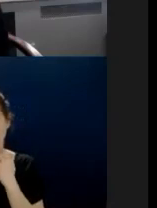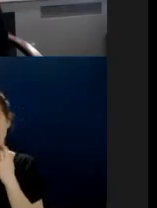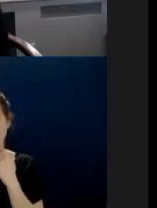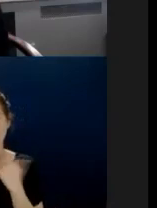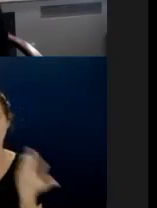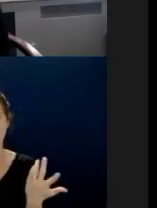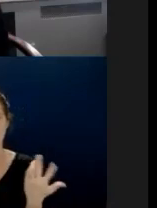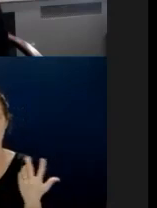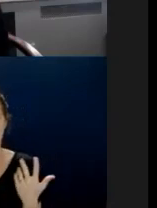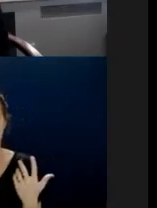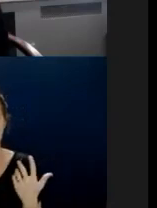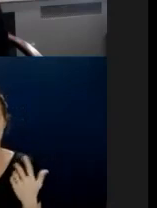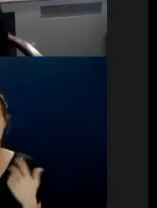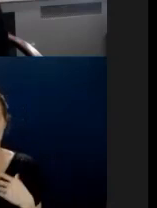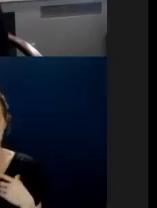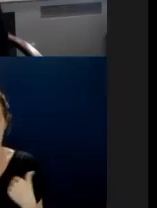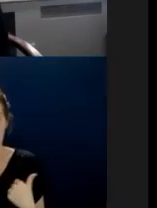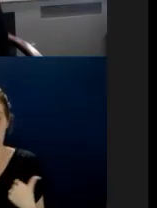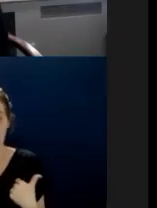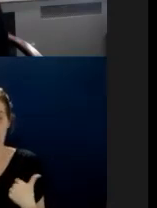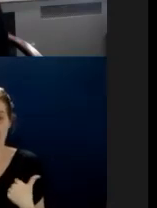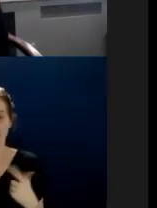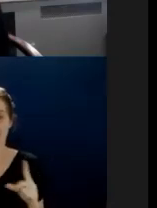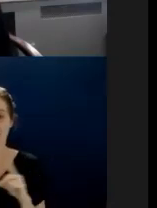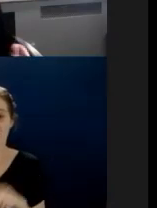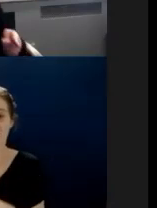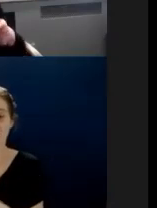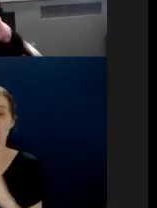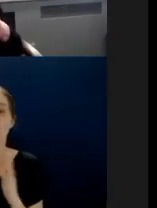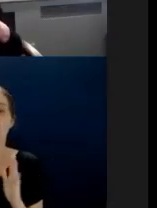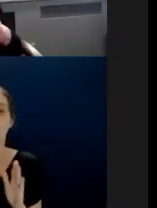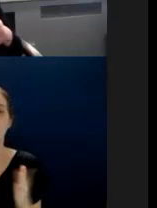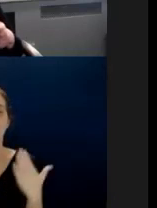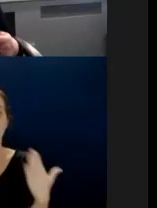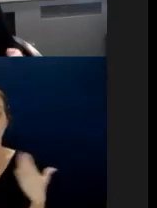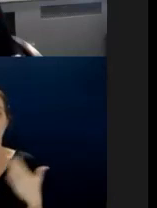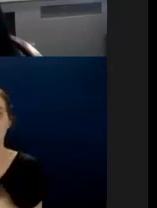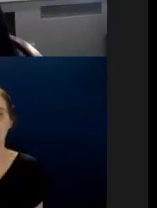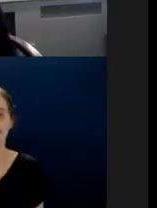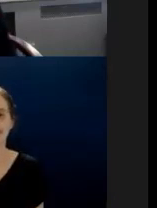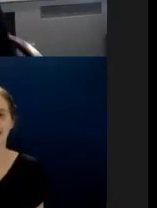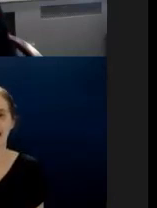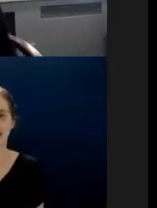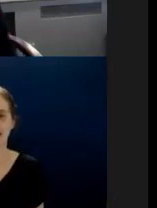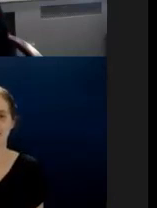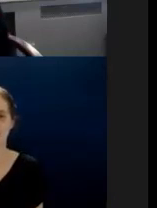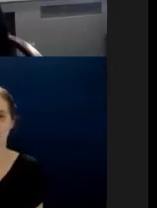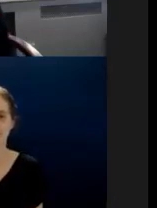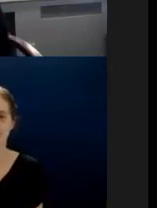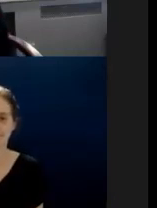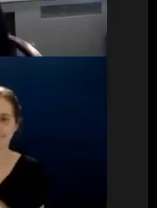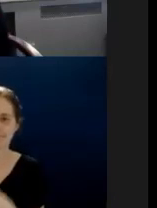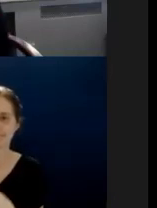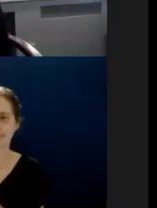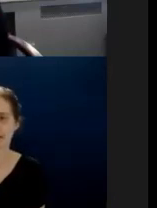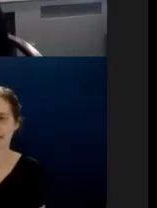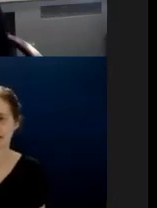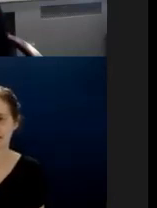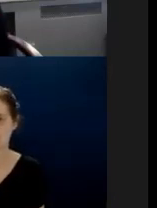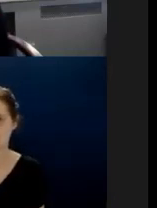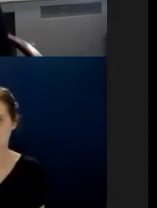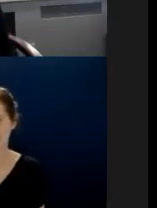I've found that when I've gone out into the field, oh, and thank you, Caitlin, for linking the survey here so that people can check it